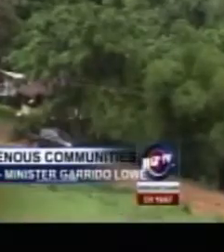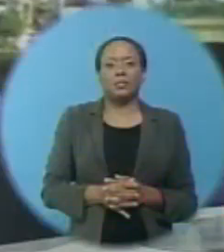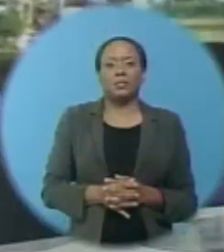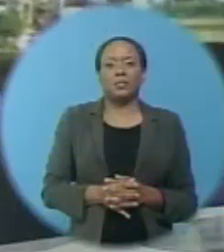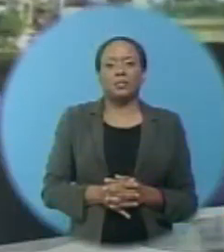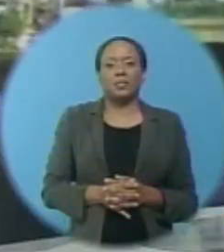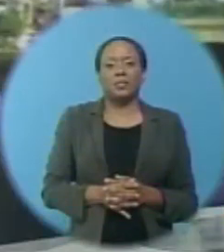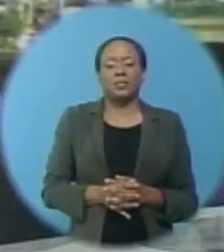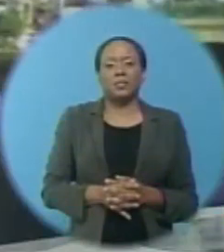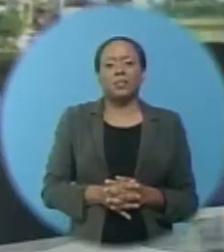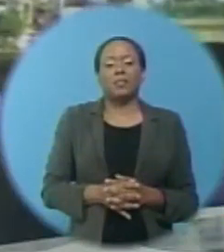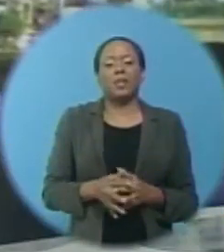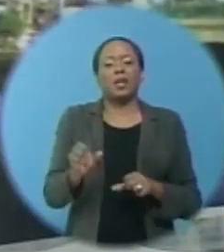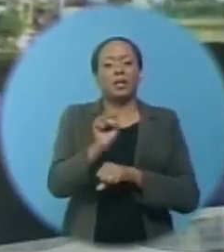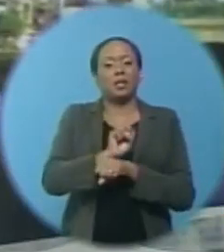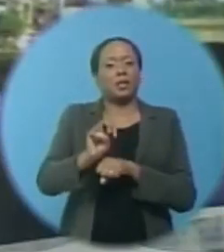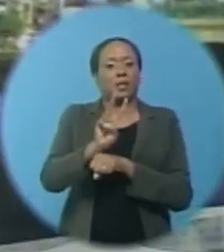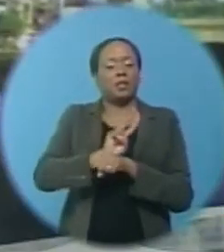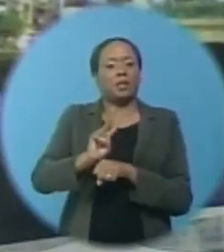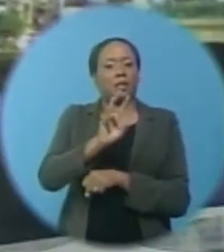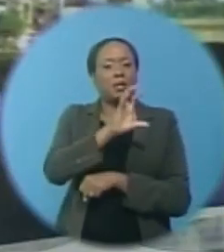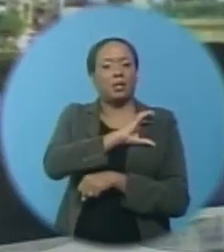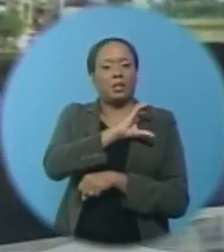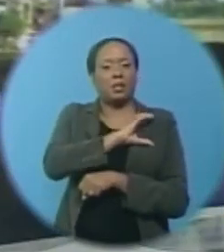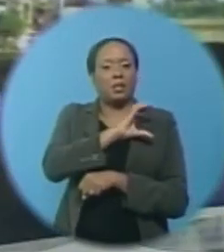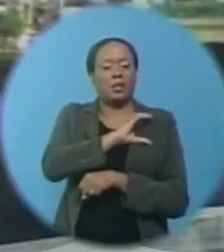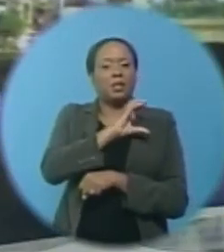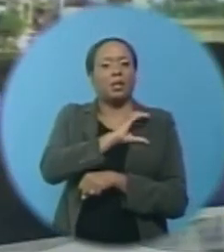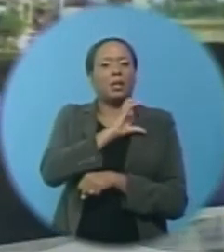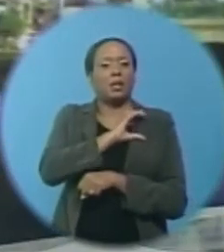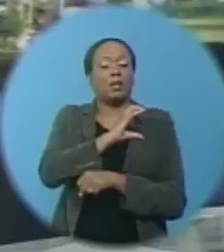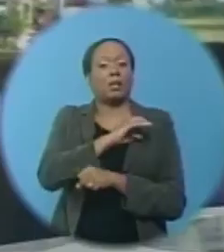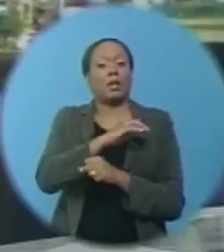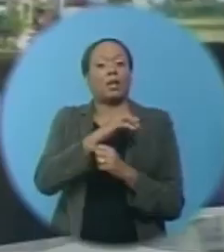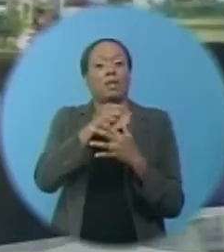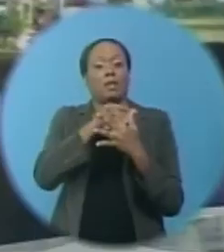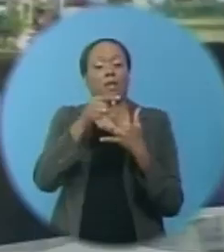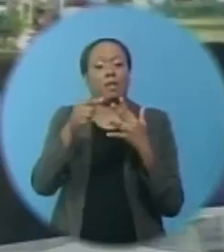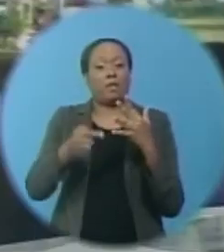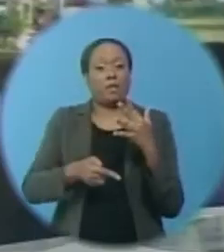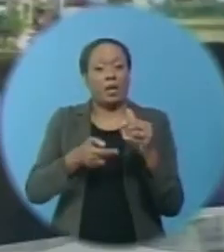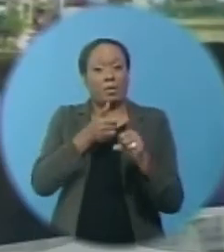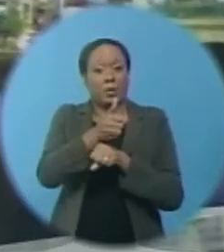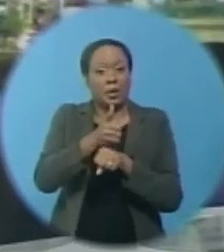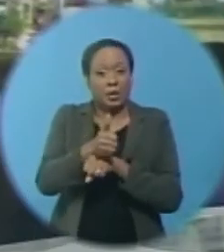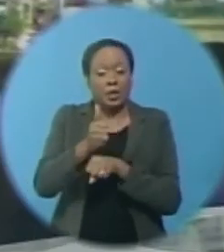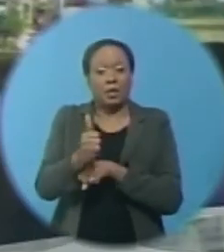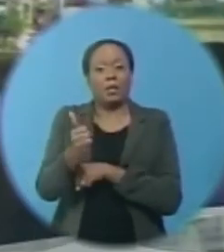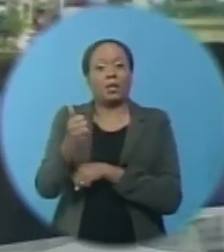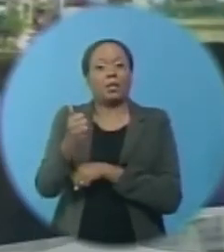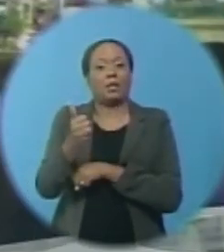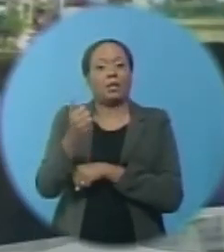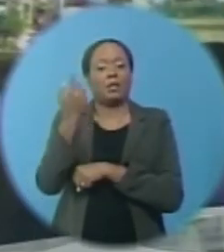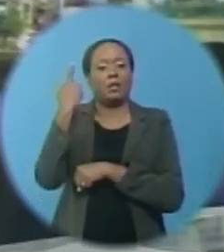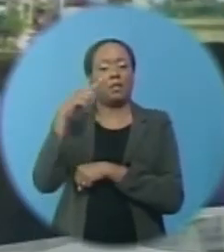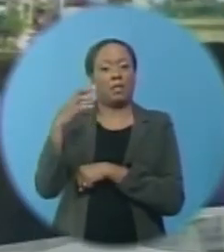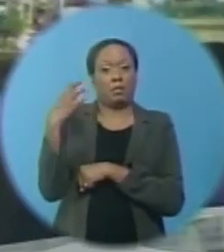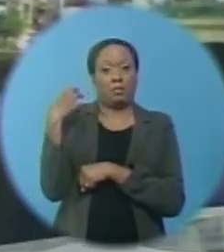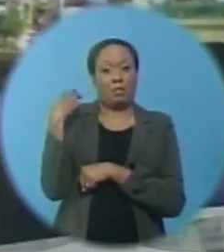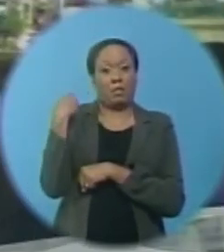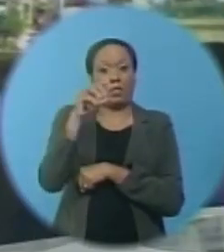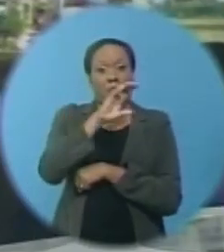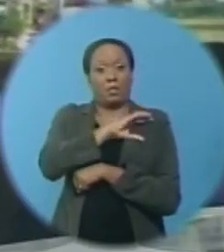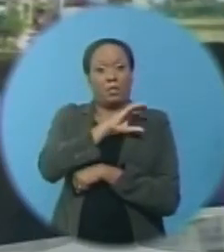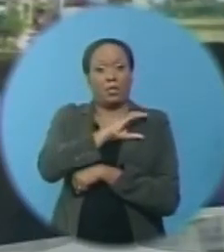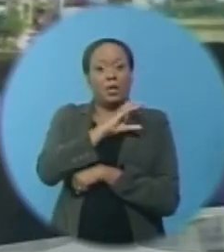large. The St. Vincent and the Grenadines Police Force has brought 5 disciplinary charges against the head of the Police Welfare